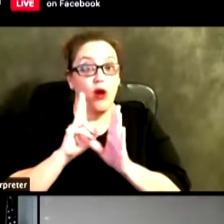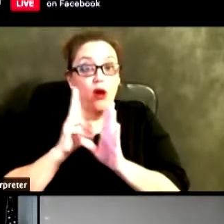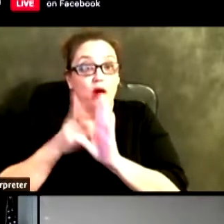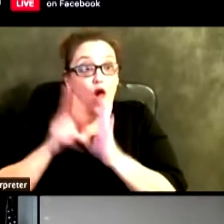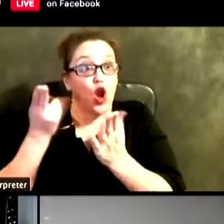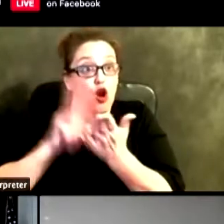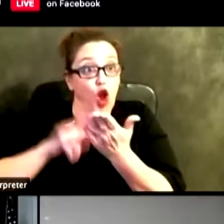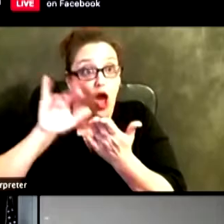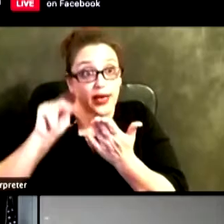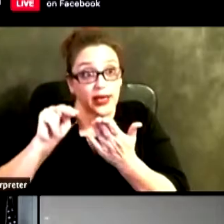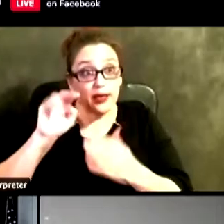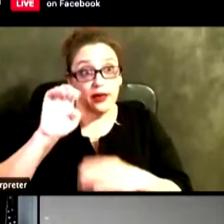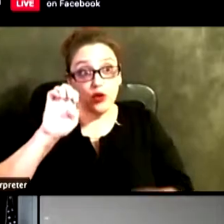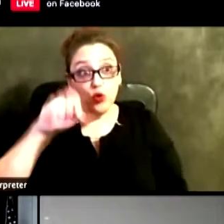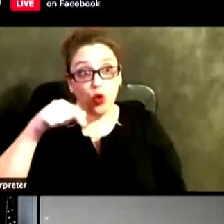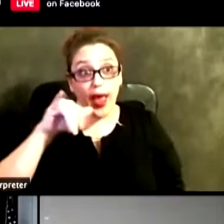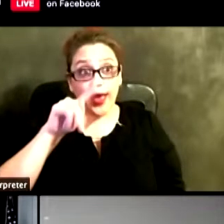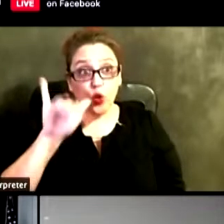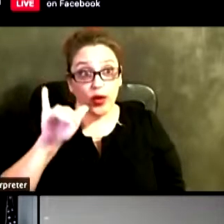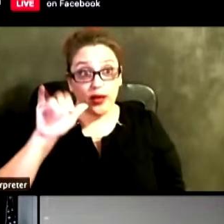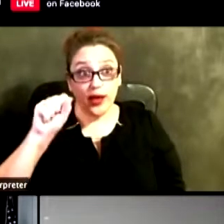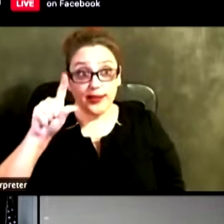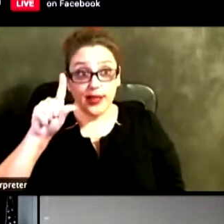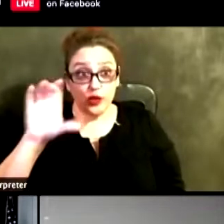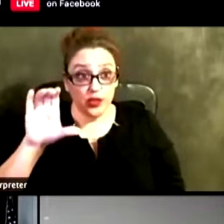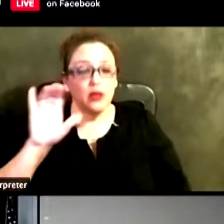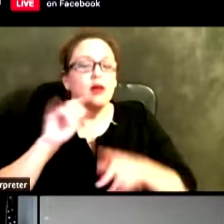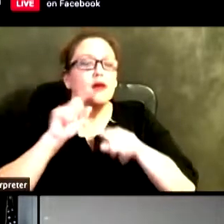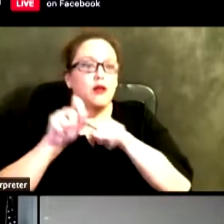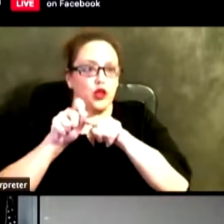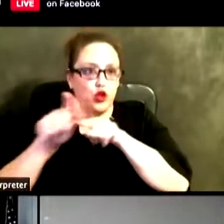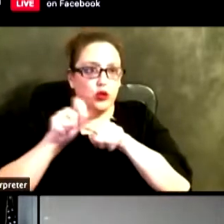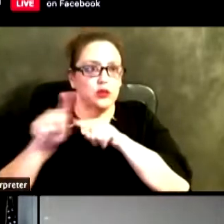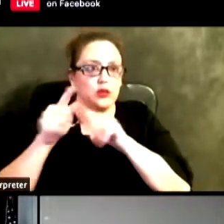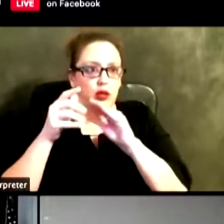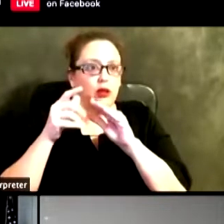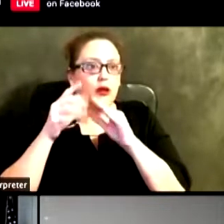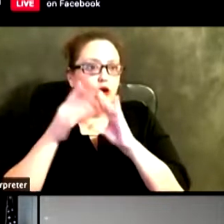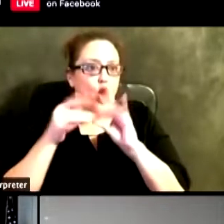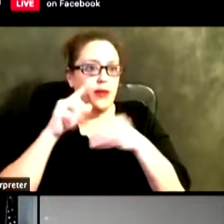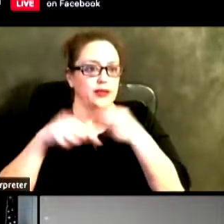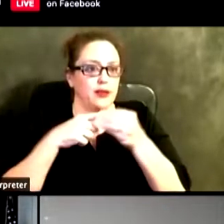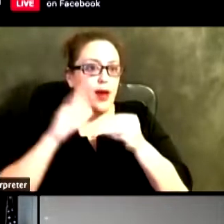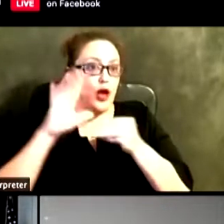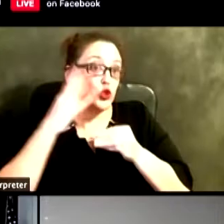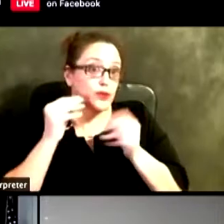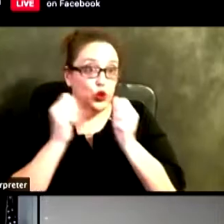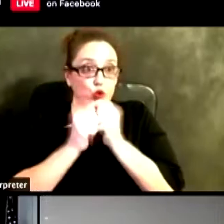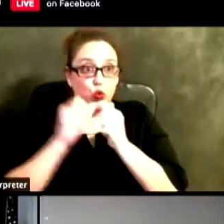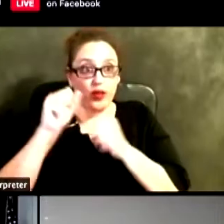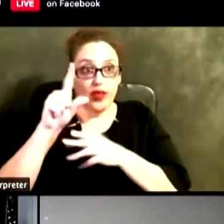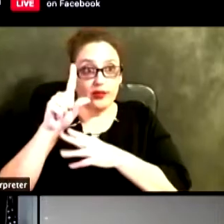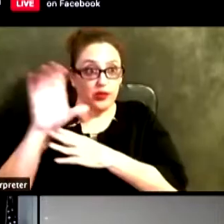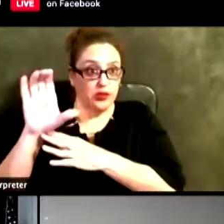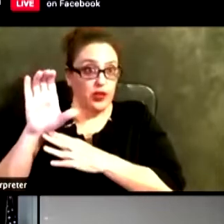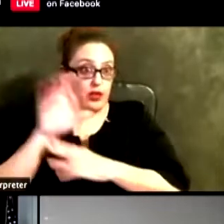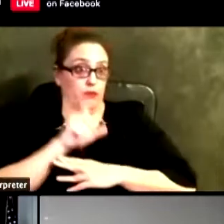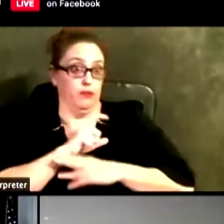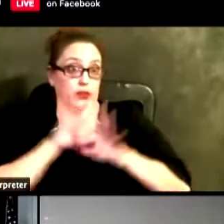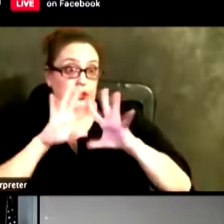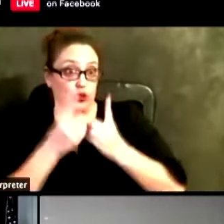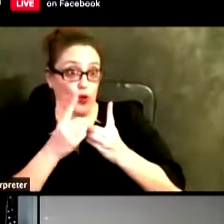to send your comments about your experiences with SLCPD by sending text messages, or if you're online at